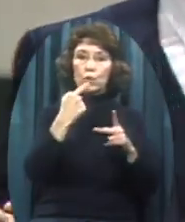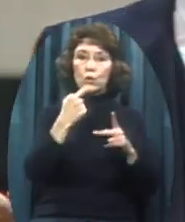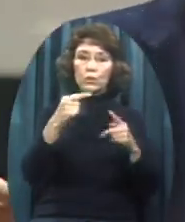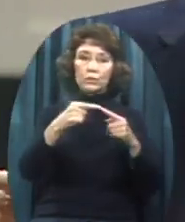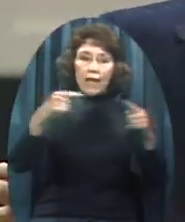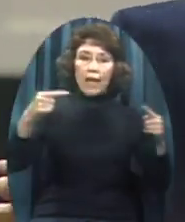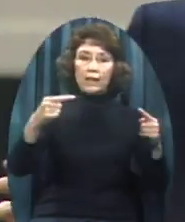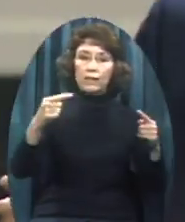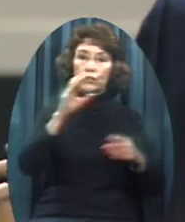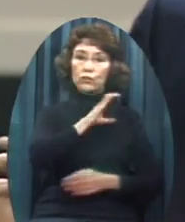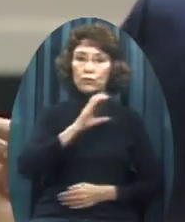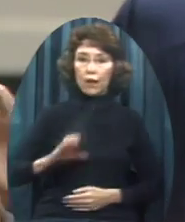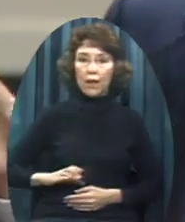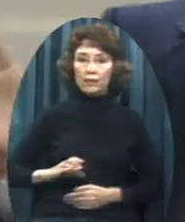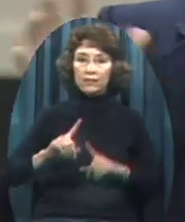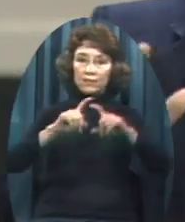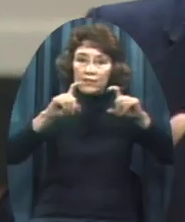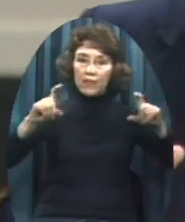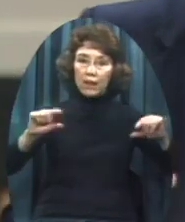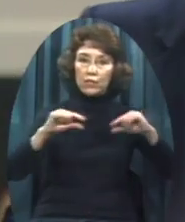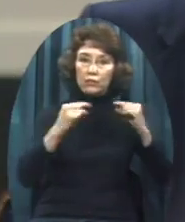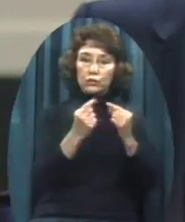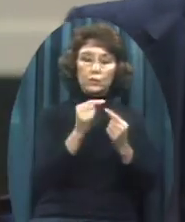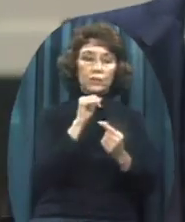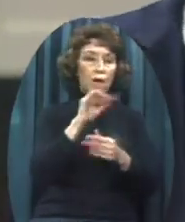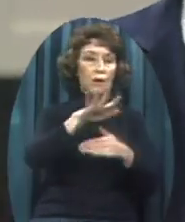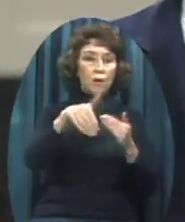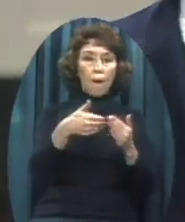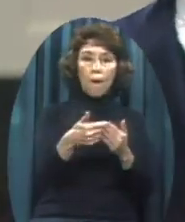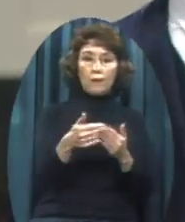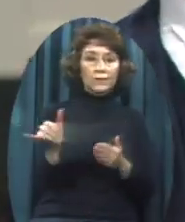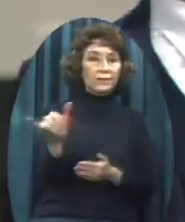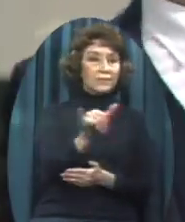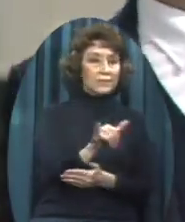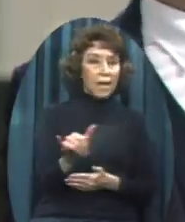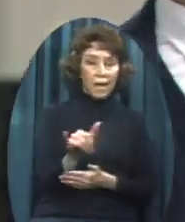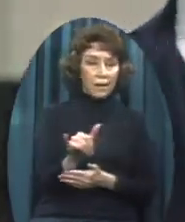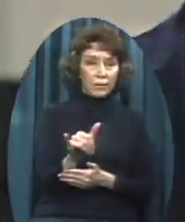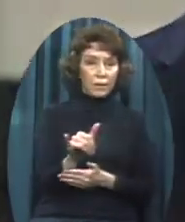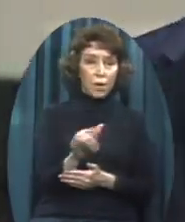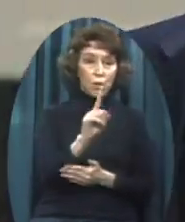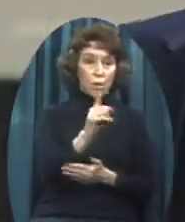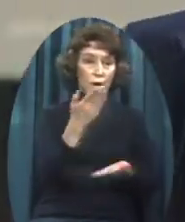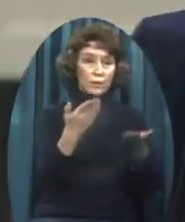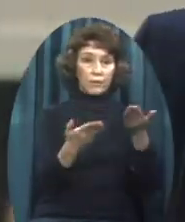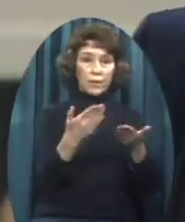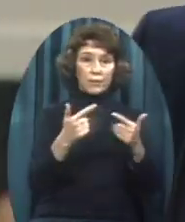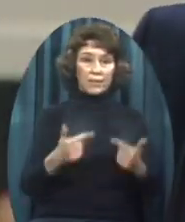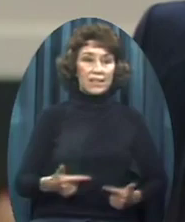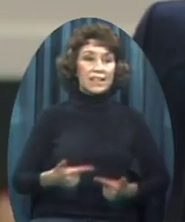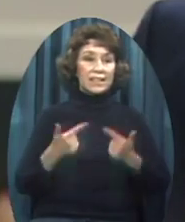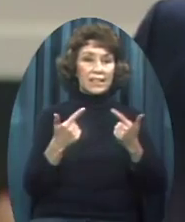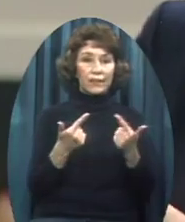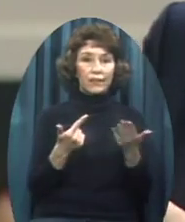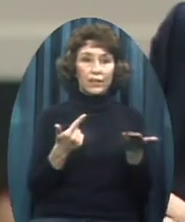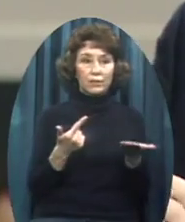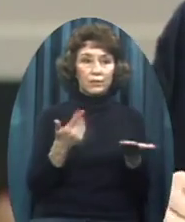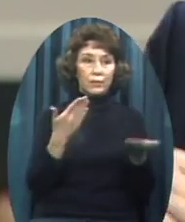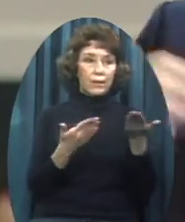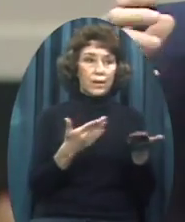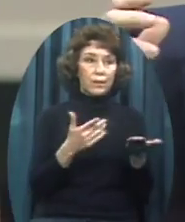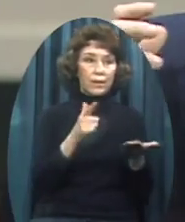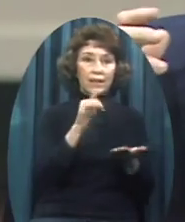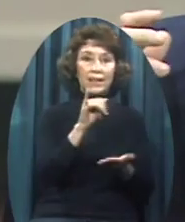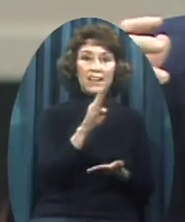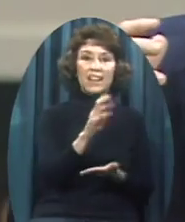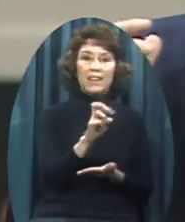out there. And they're not all the same. One might be living a very libertarian type life, and at